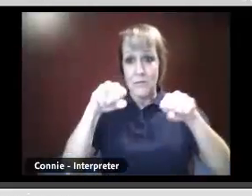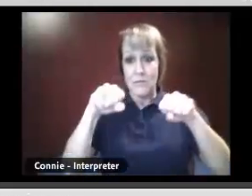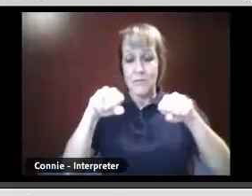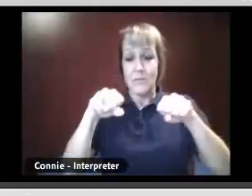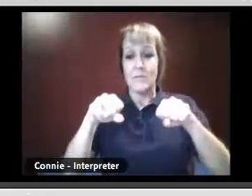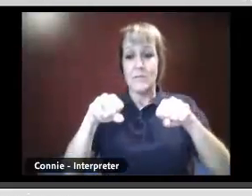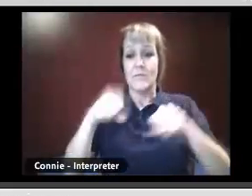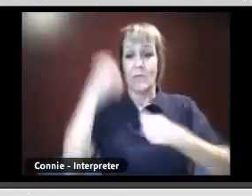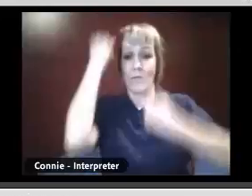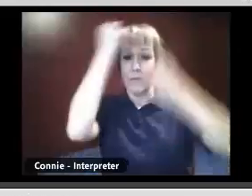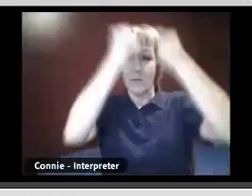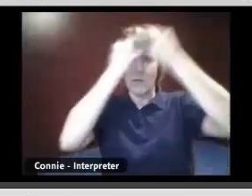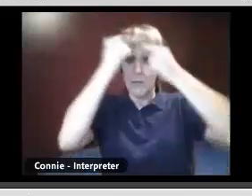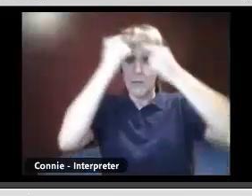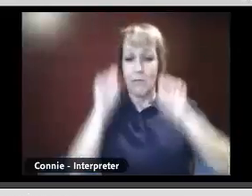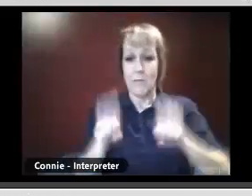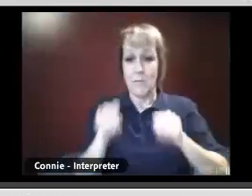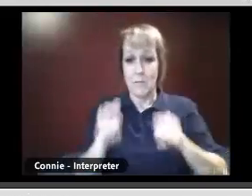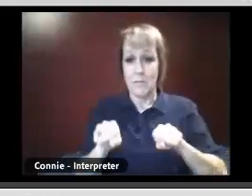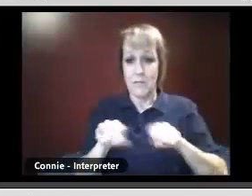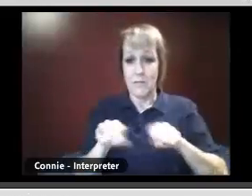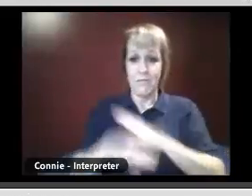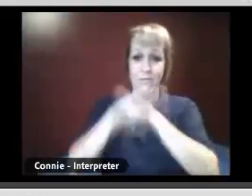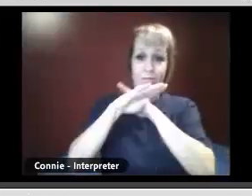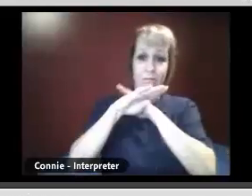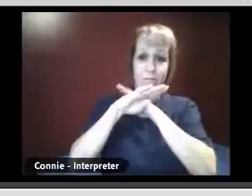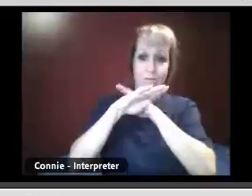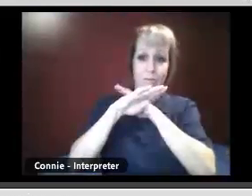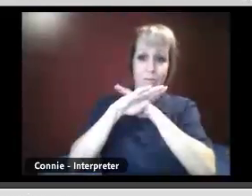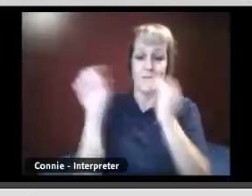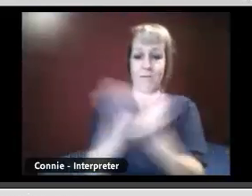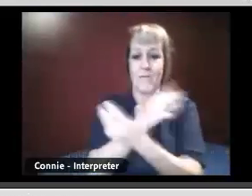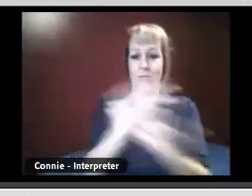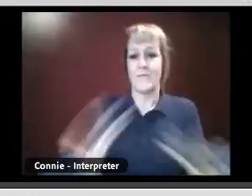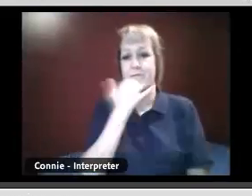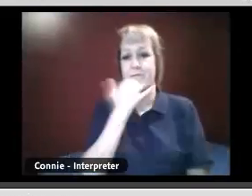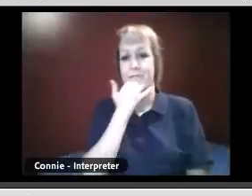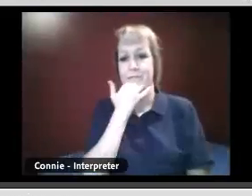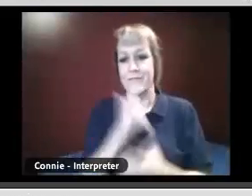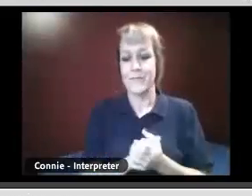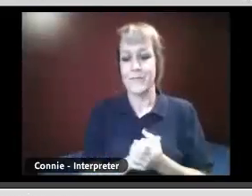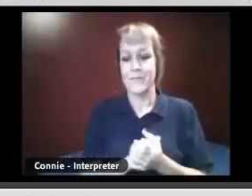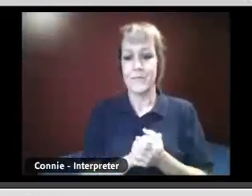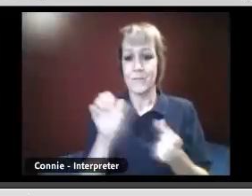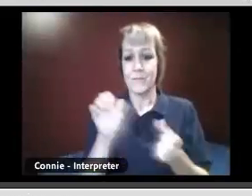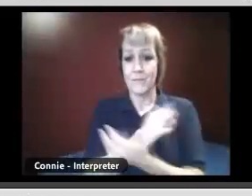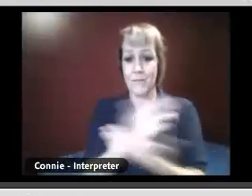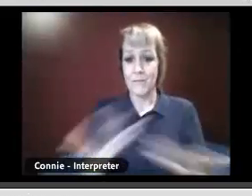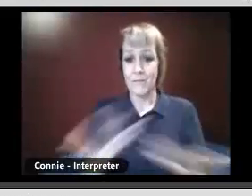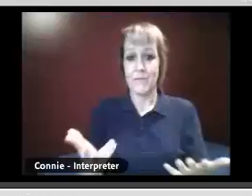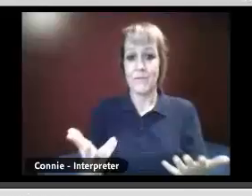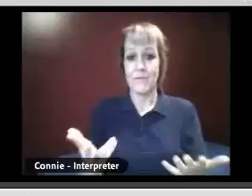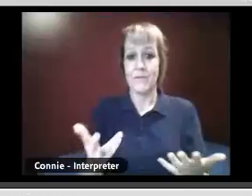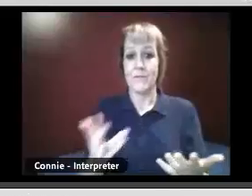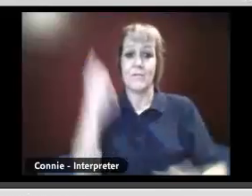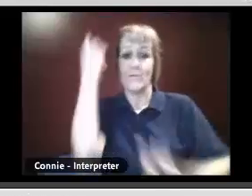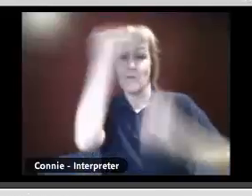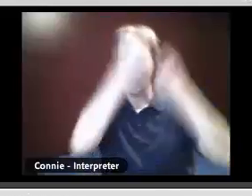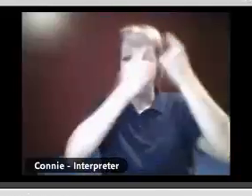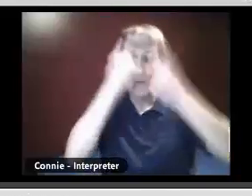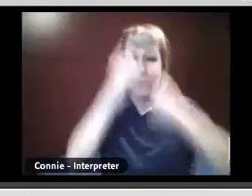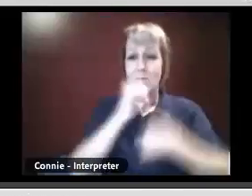cognitive, and then everything becomes raw. And when everything becomes raw, we're not thinking. What